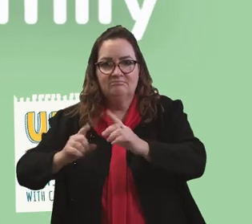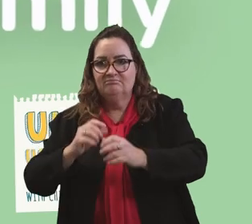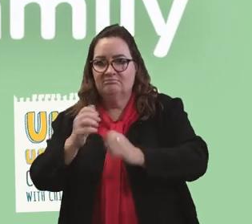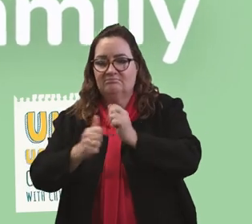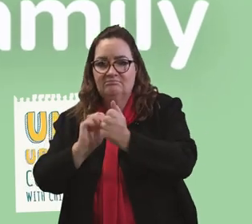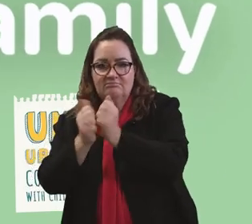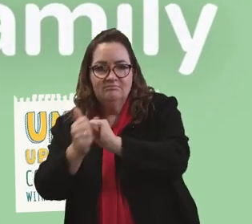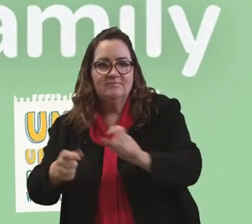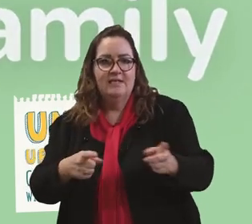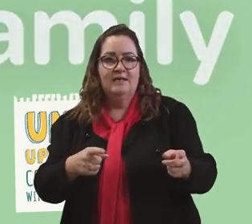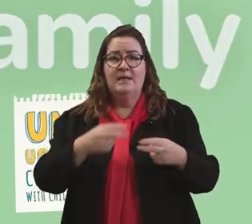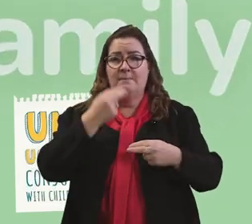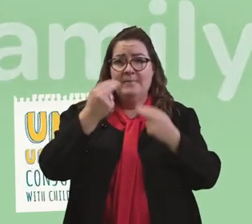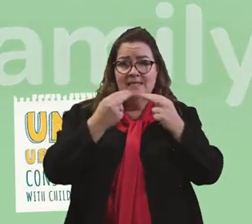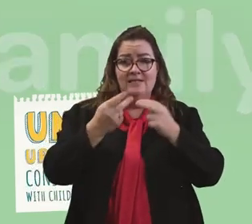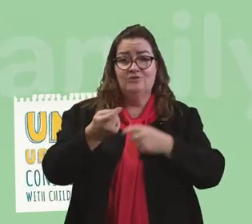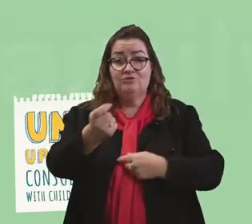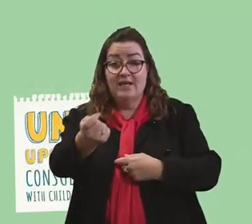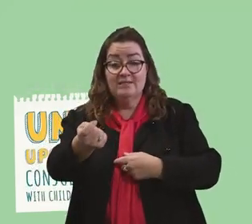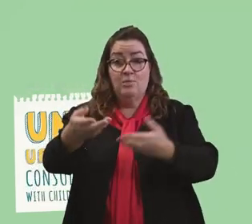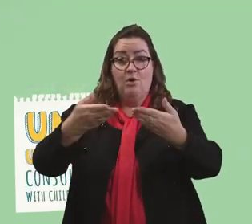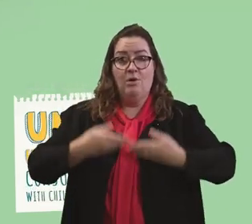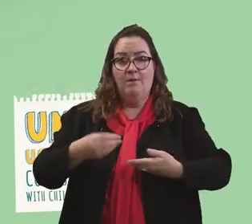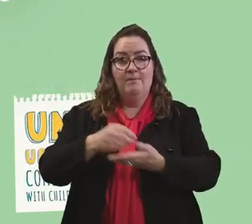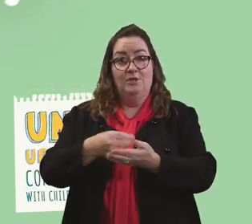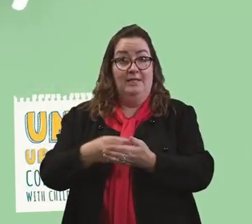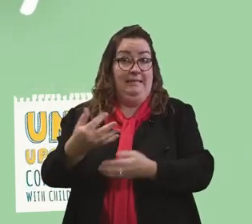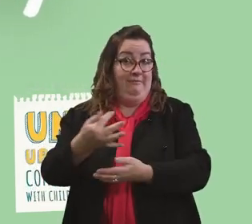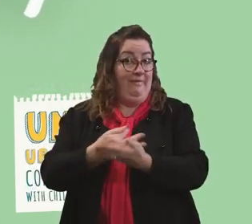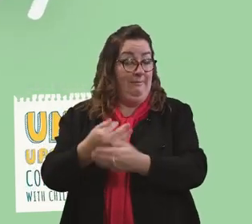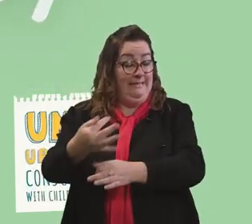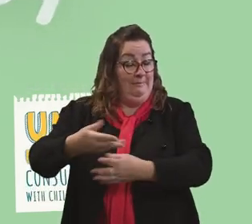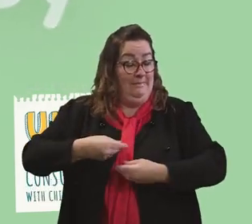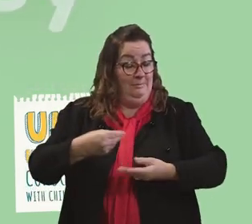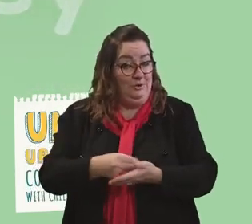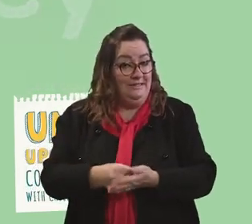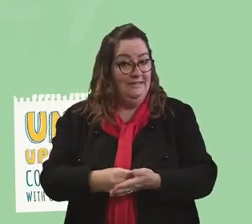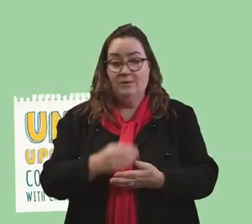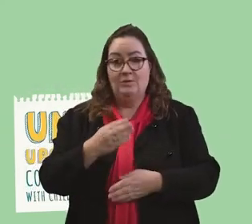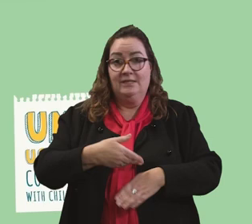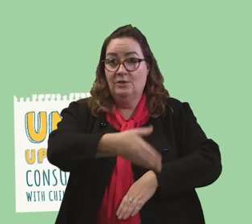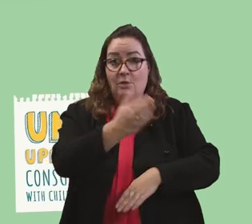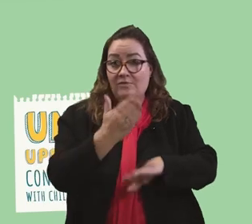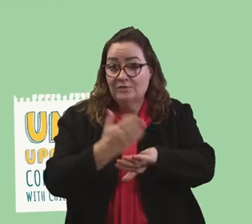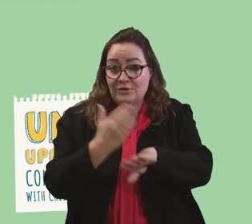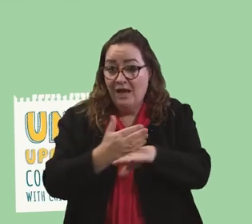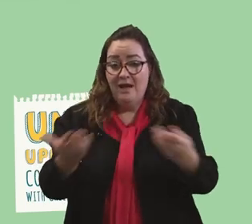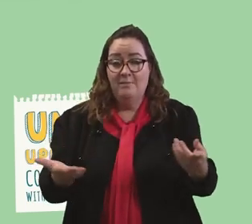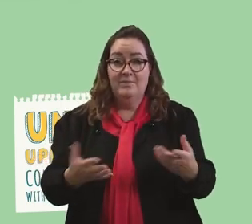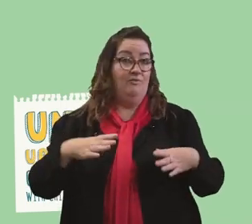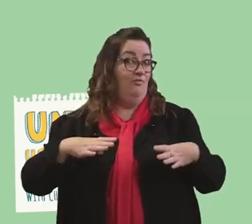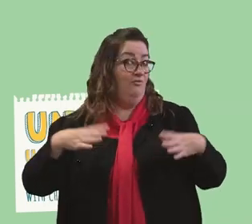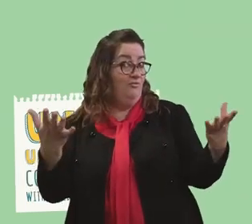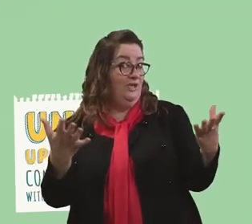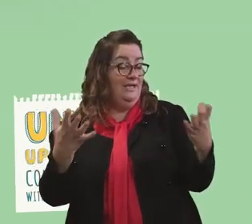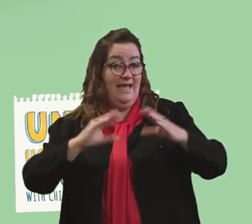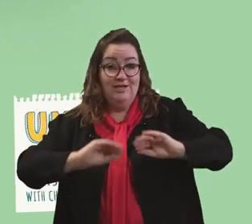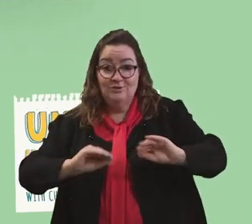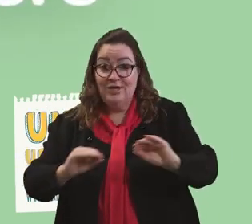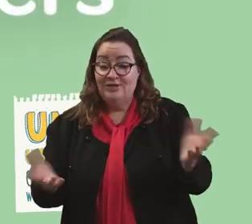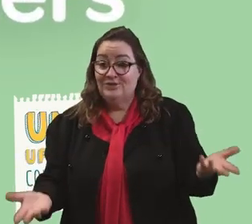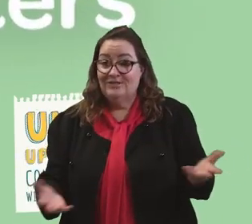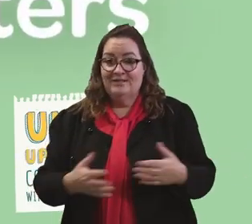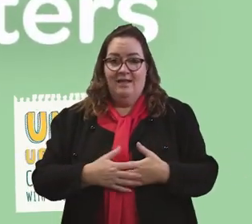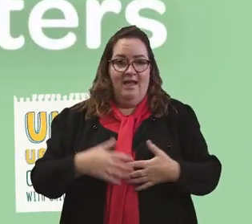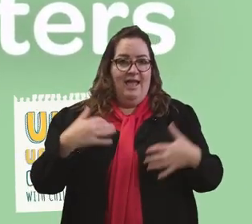Meals, transport and money provided by family. Not needing to earn money. Free education.